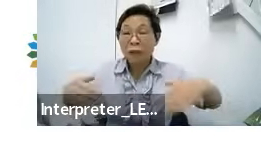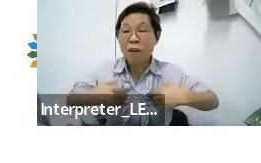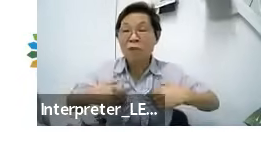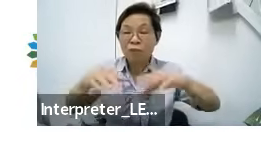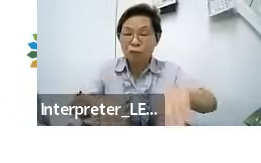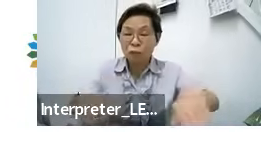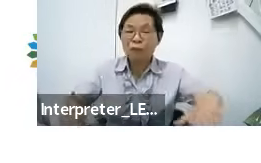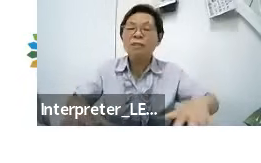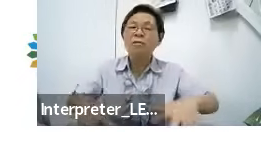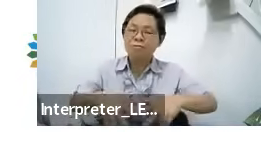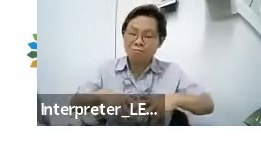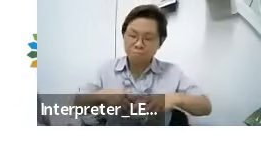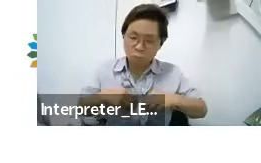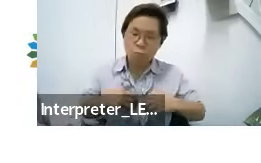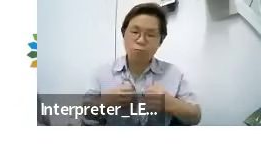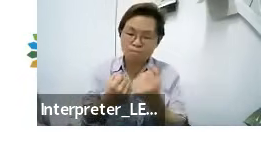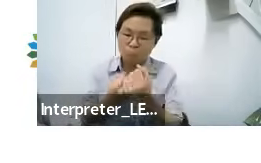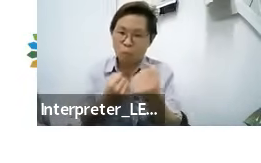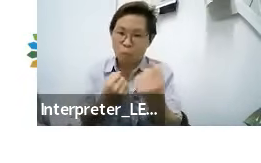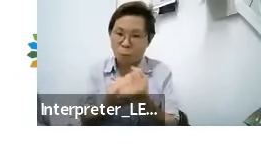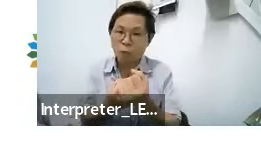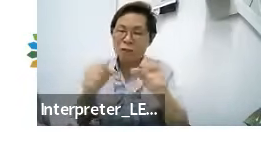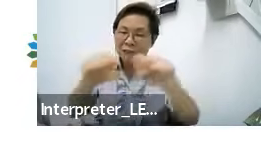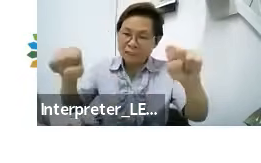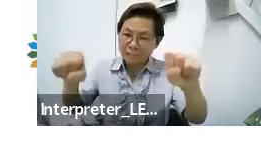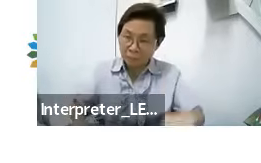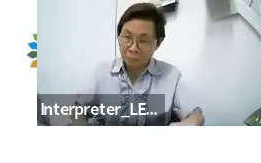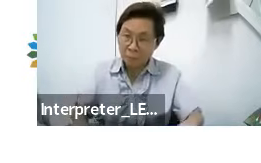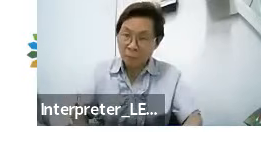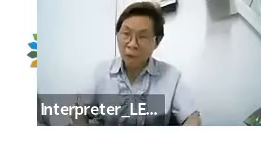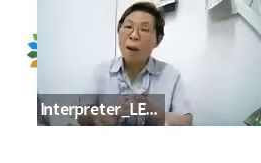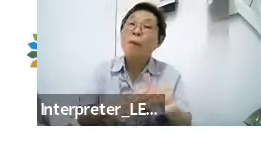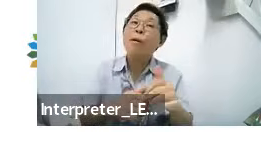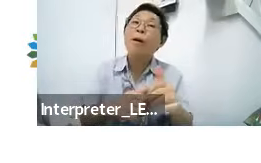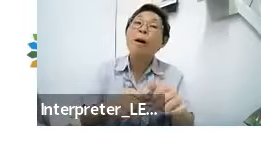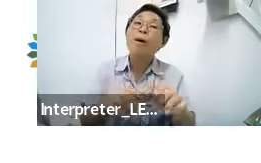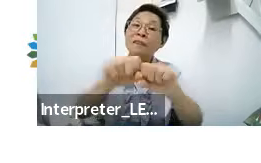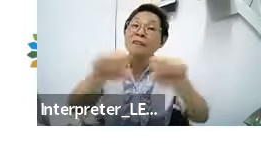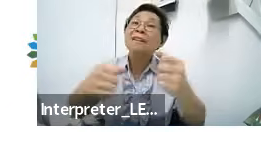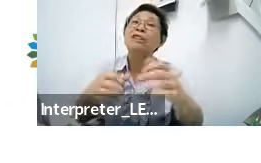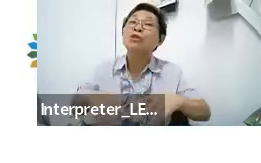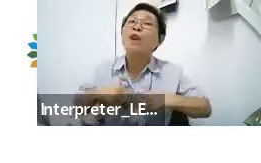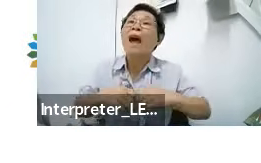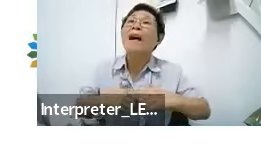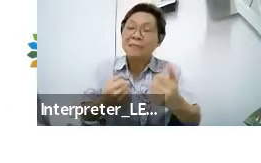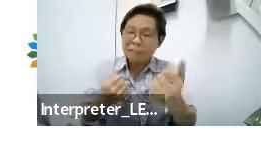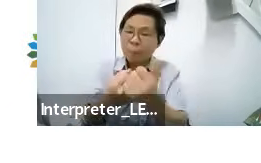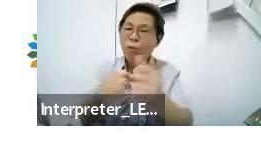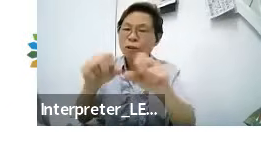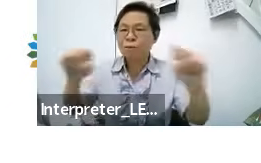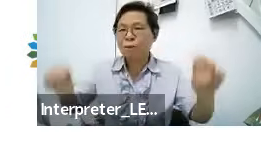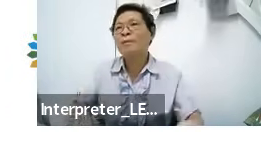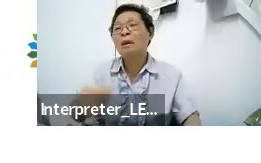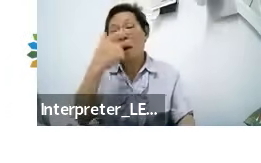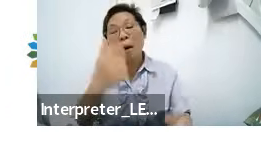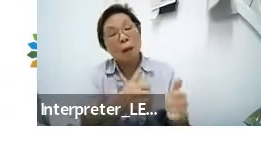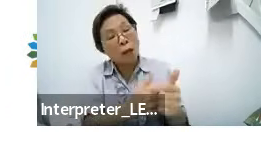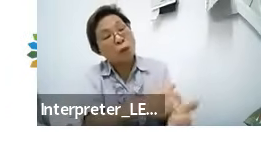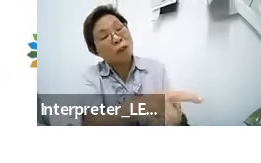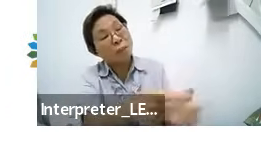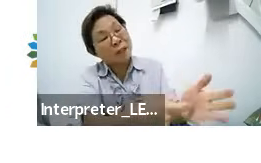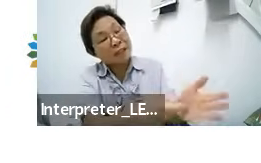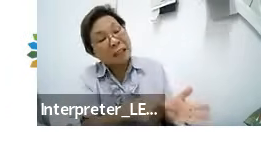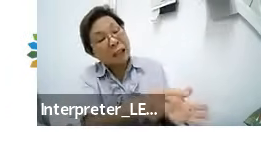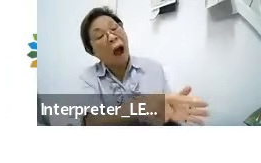received the support system based on their needs. So this is